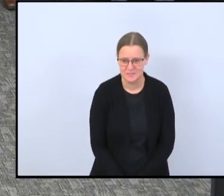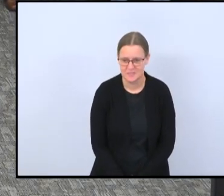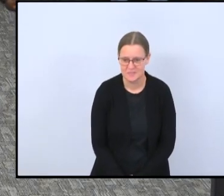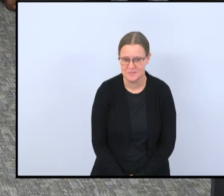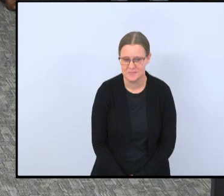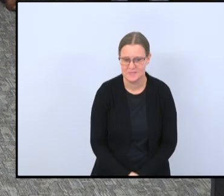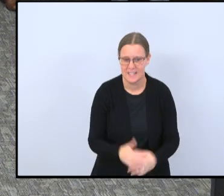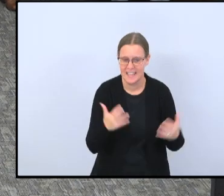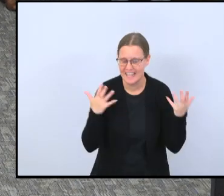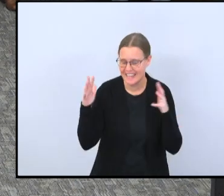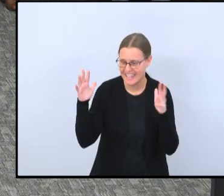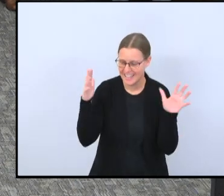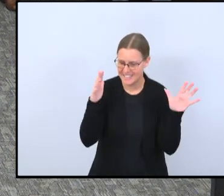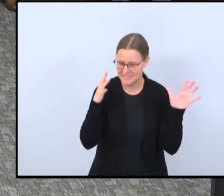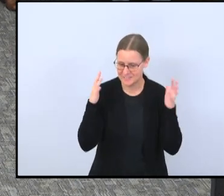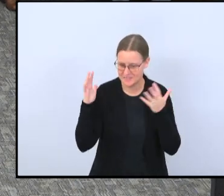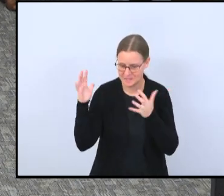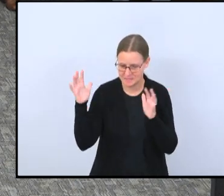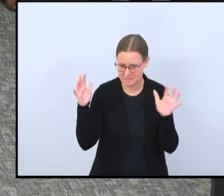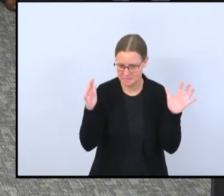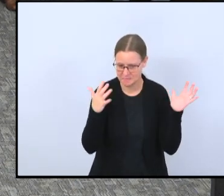A round of applause for Nathan.